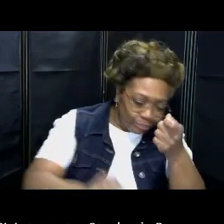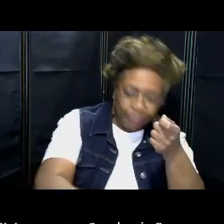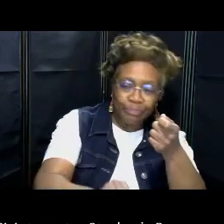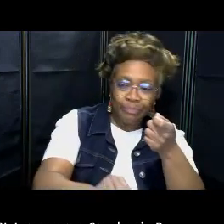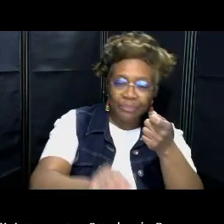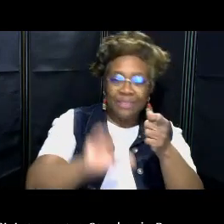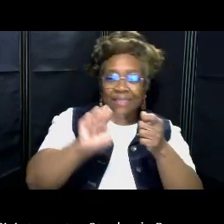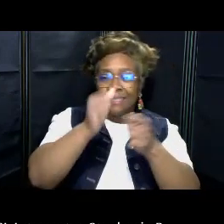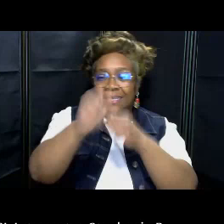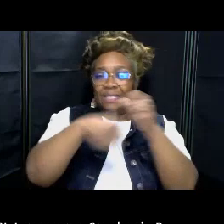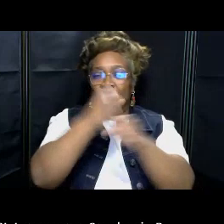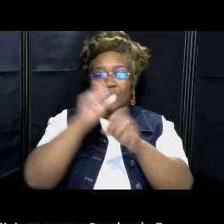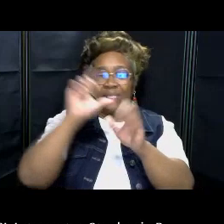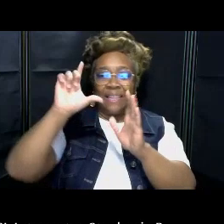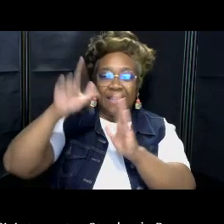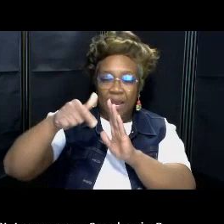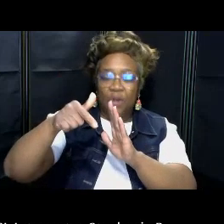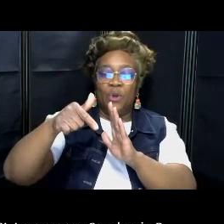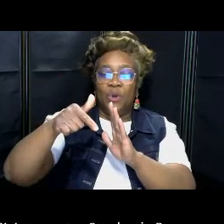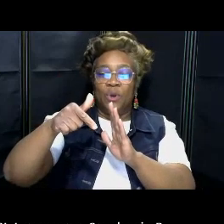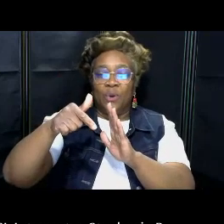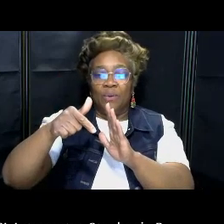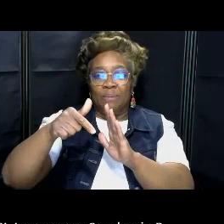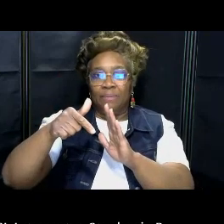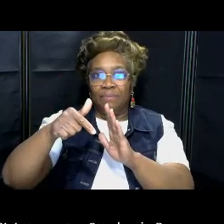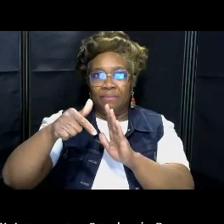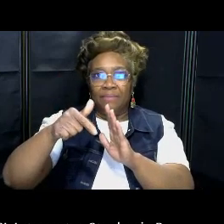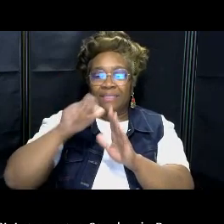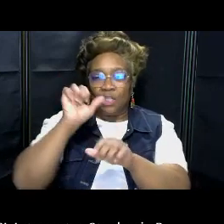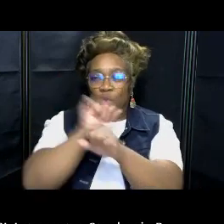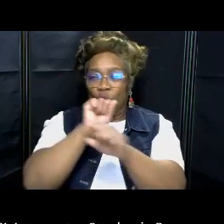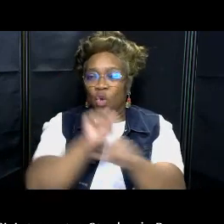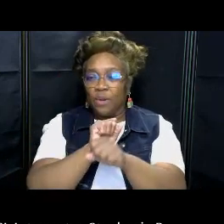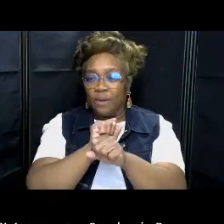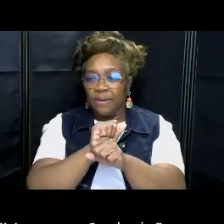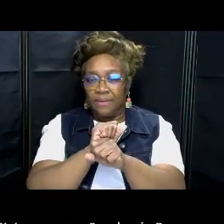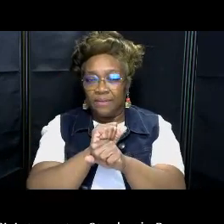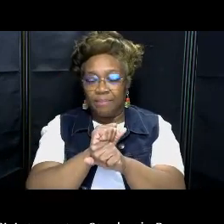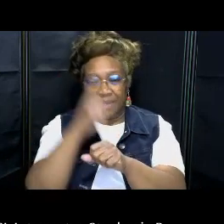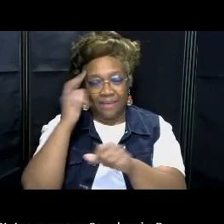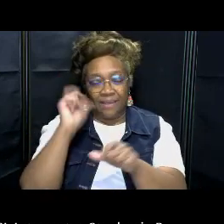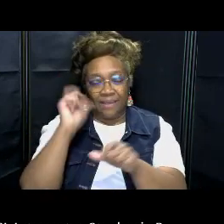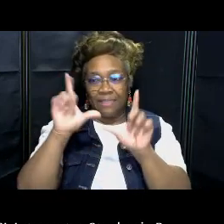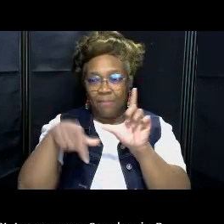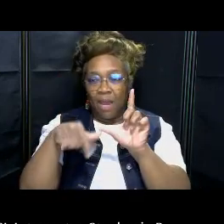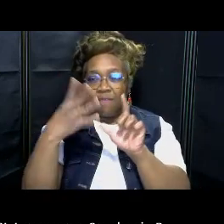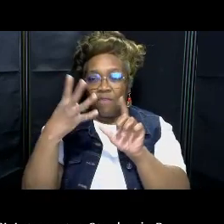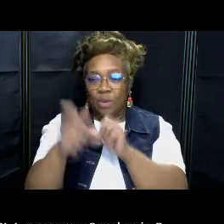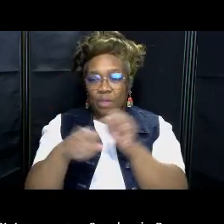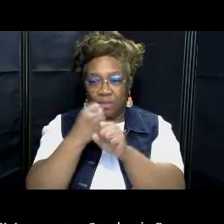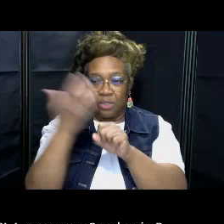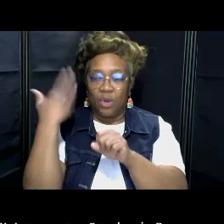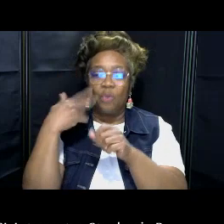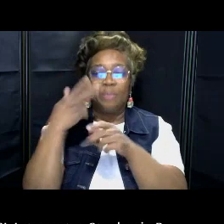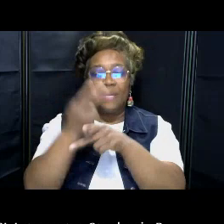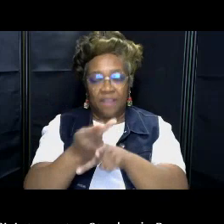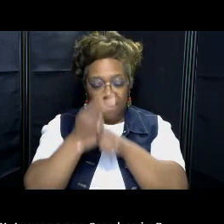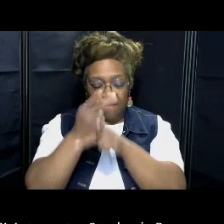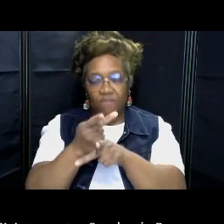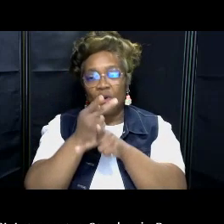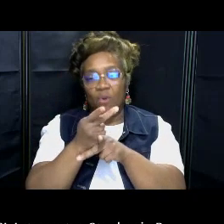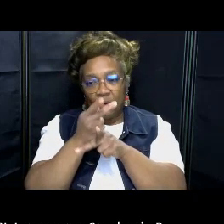is because again, it expired 4 years ago. So you be careful when you buy them, or I caution you to make